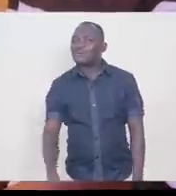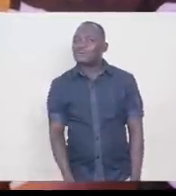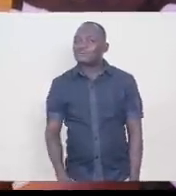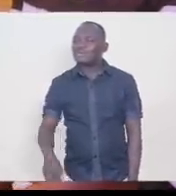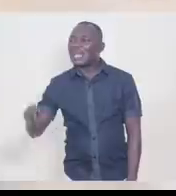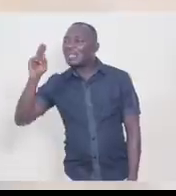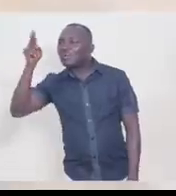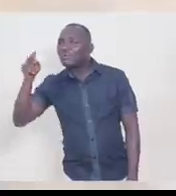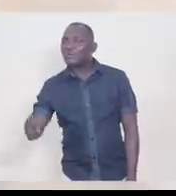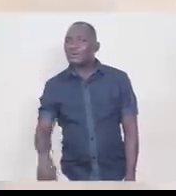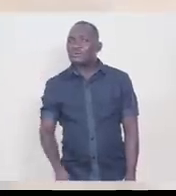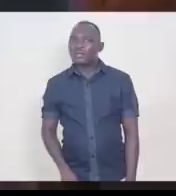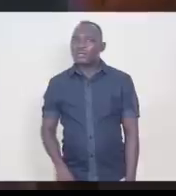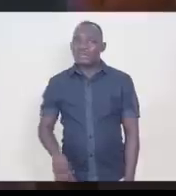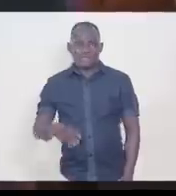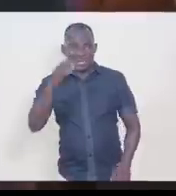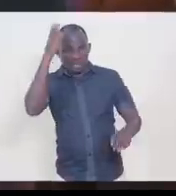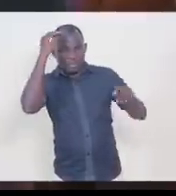Hello, sir. Do you know this man?